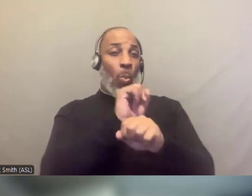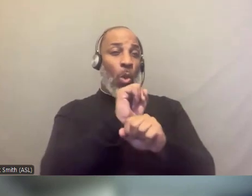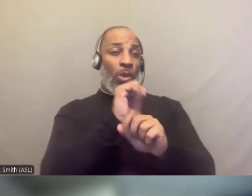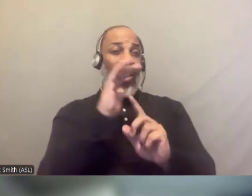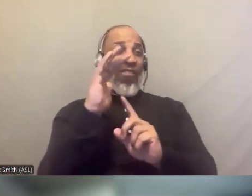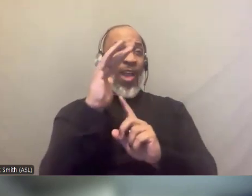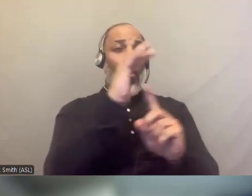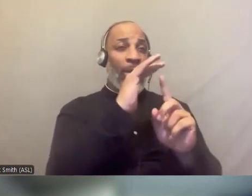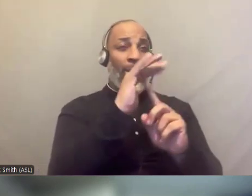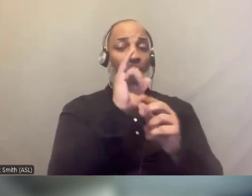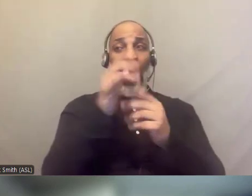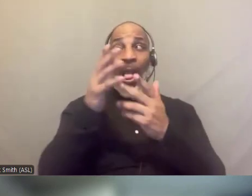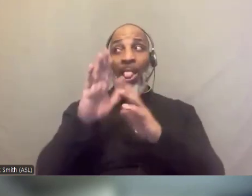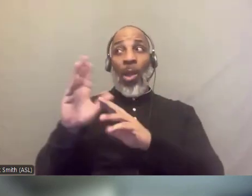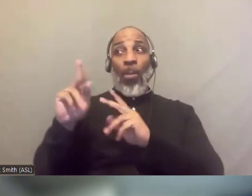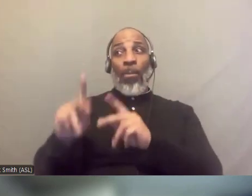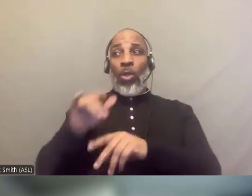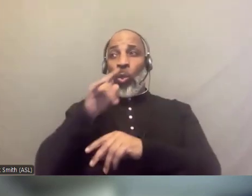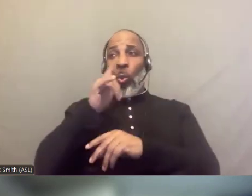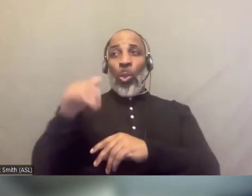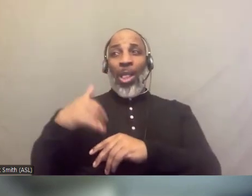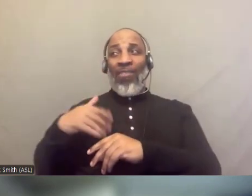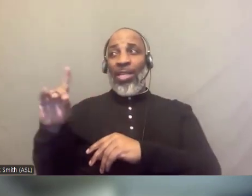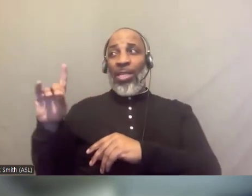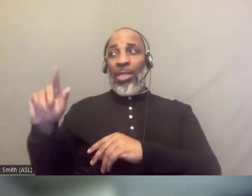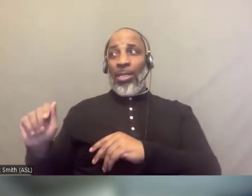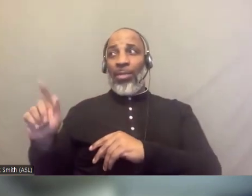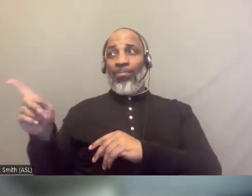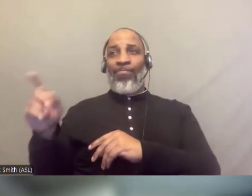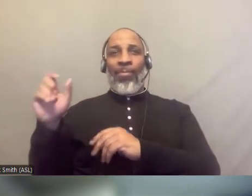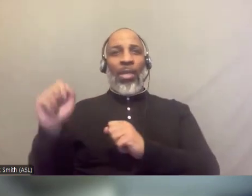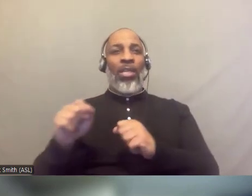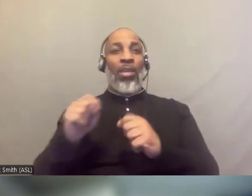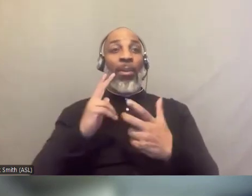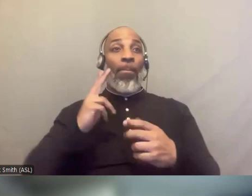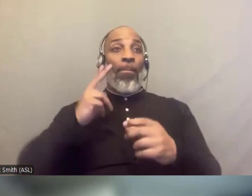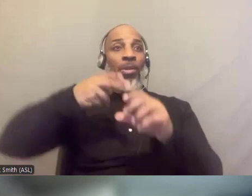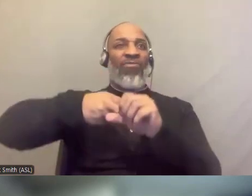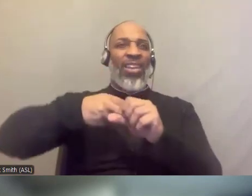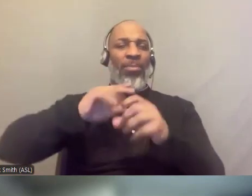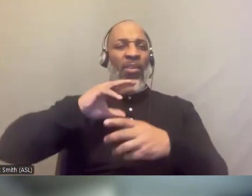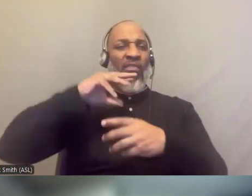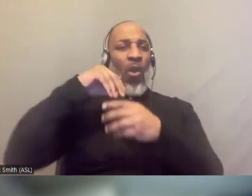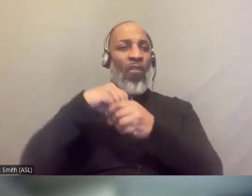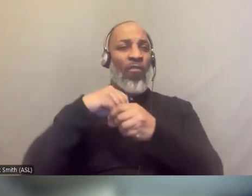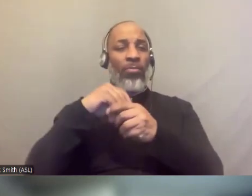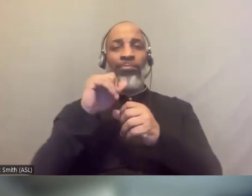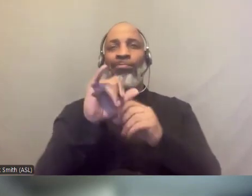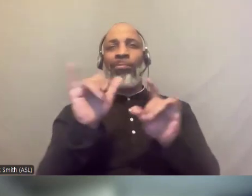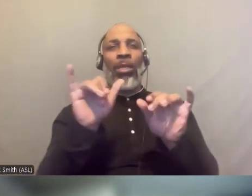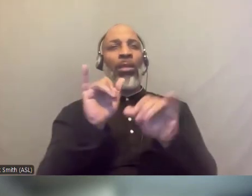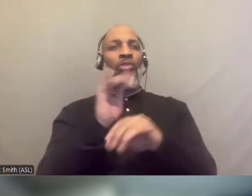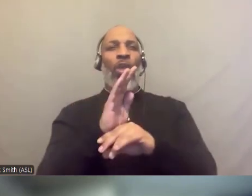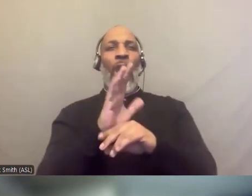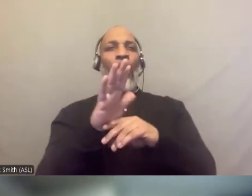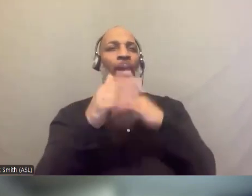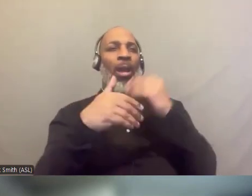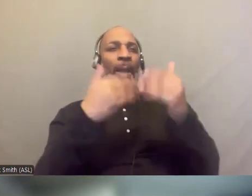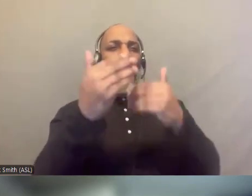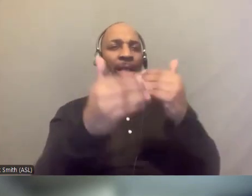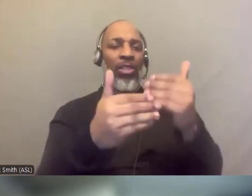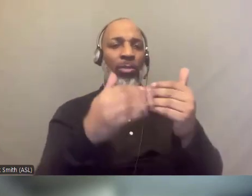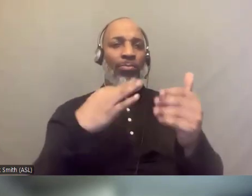that allows a person to participate in the job application